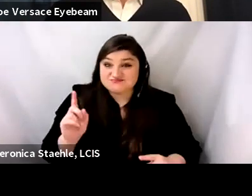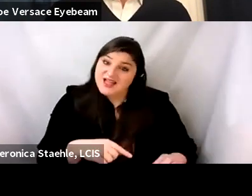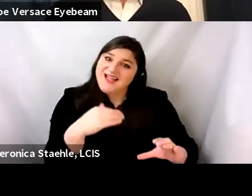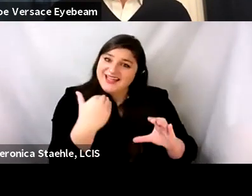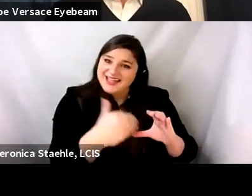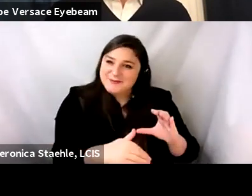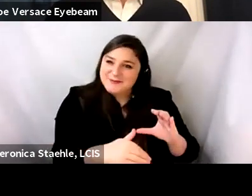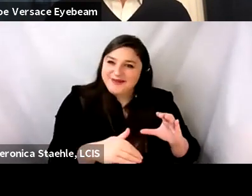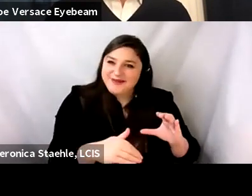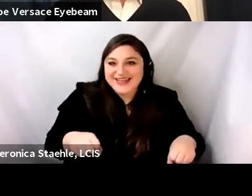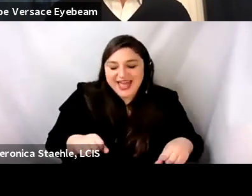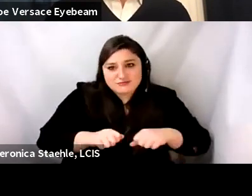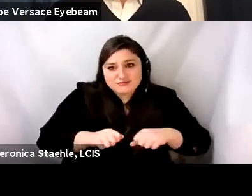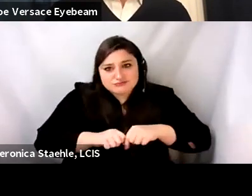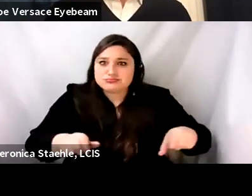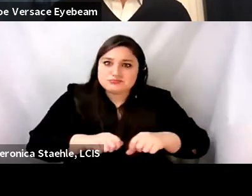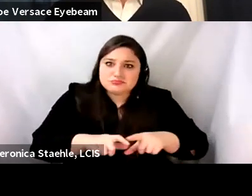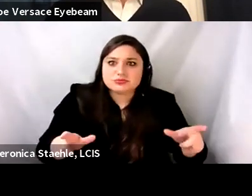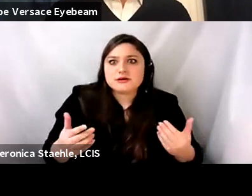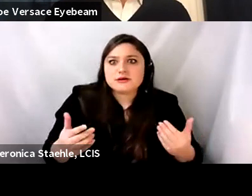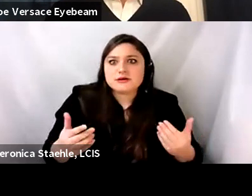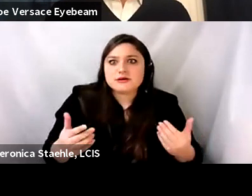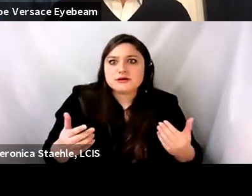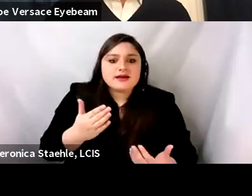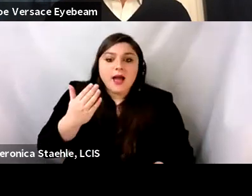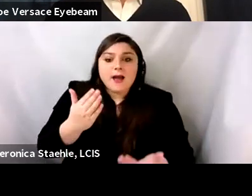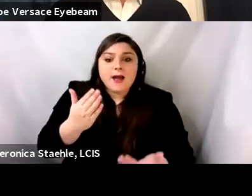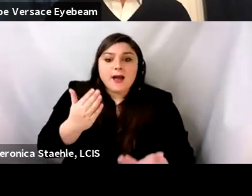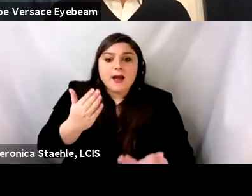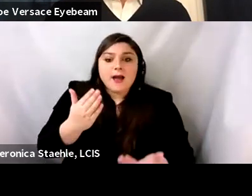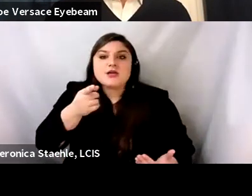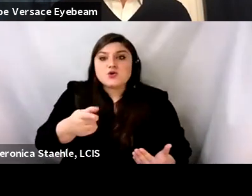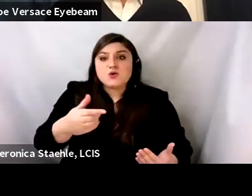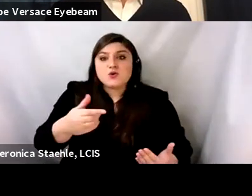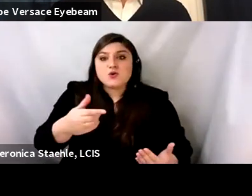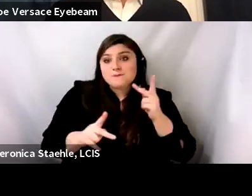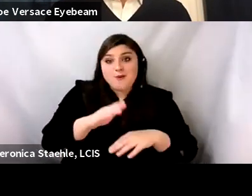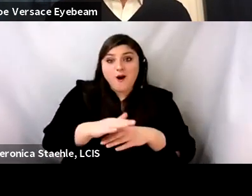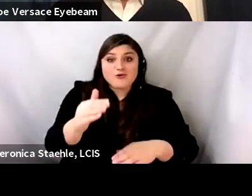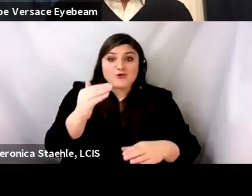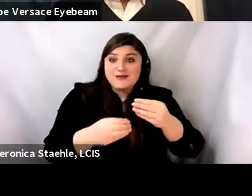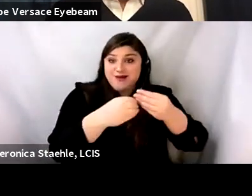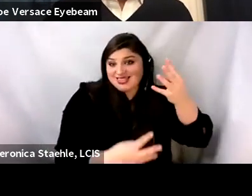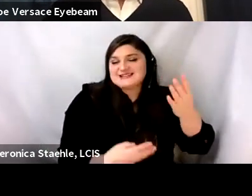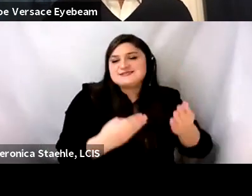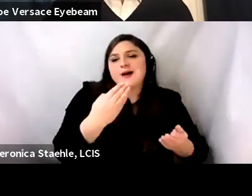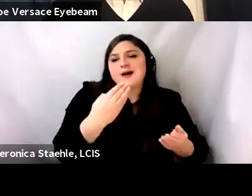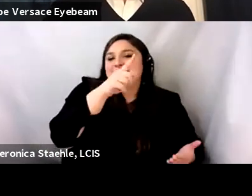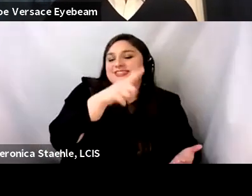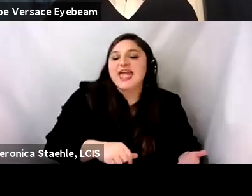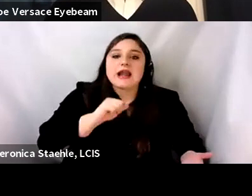know, millions of dollars in funding, but they are the sorts of people that can and will